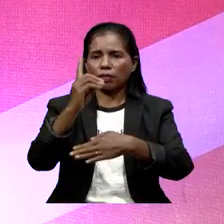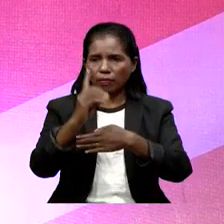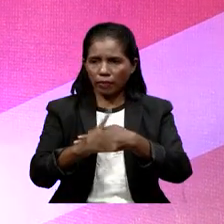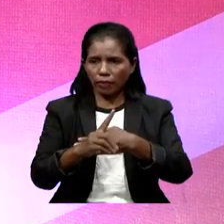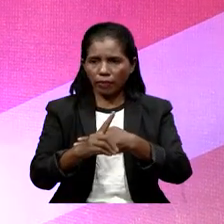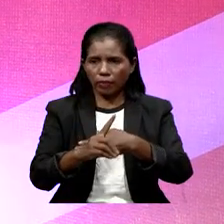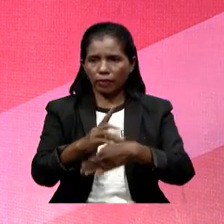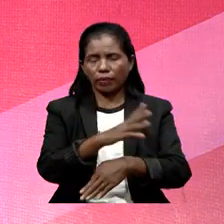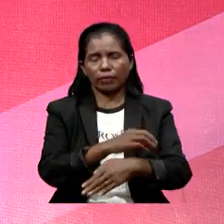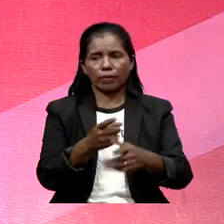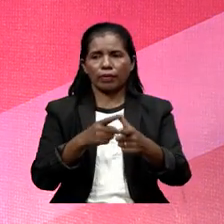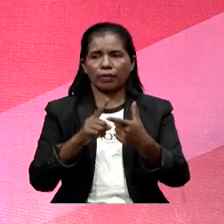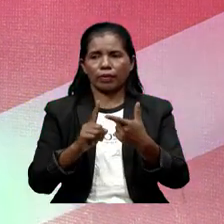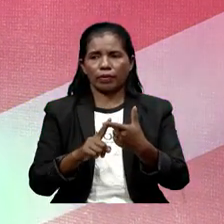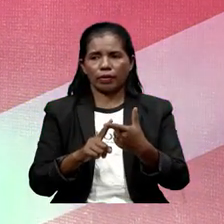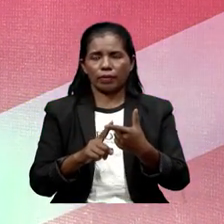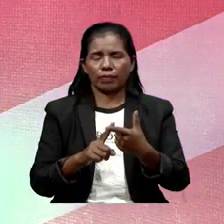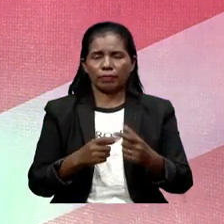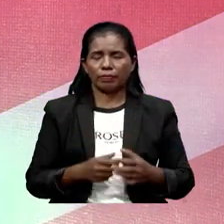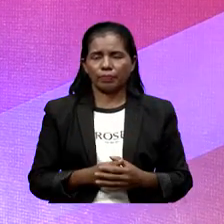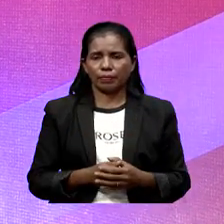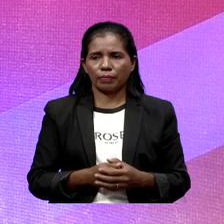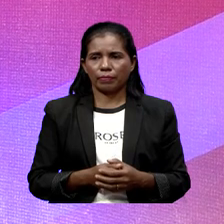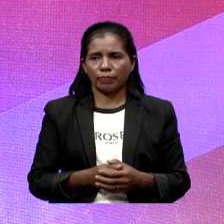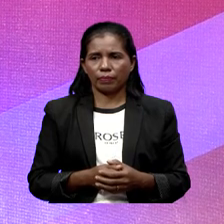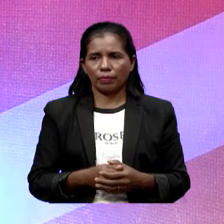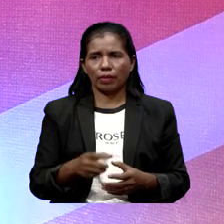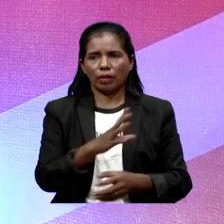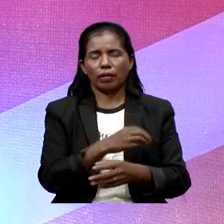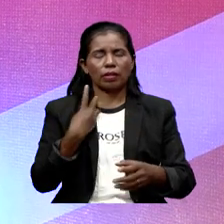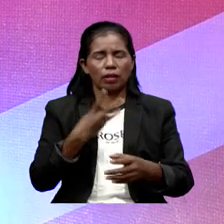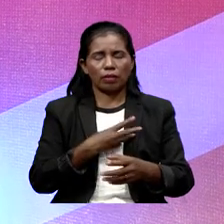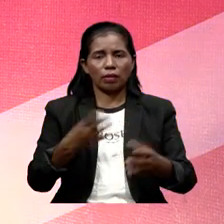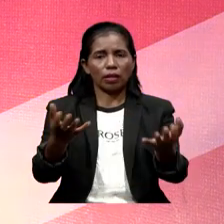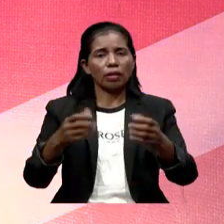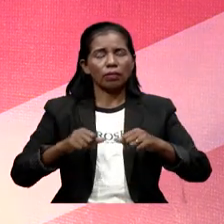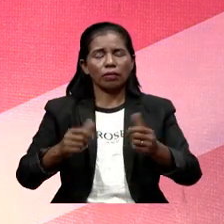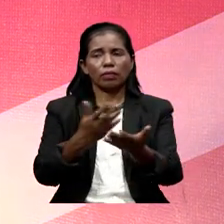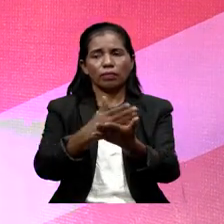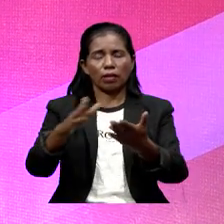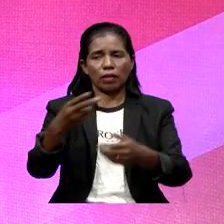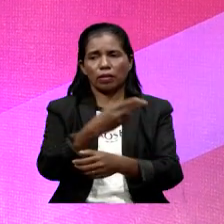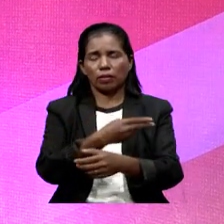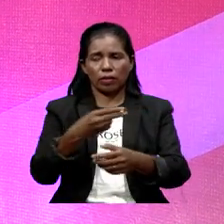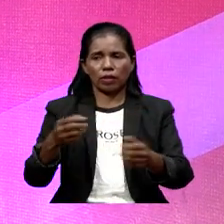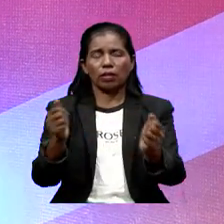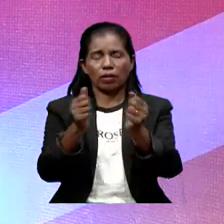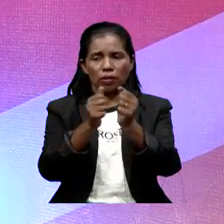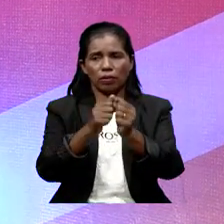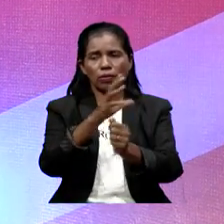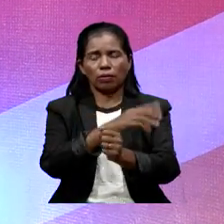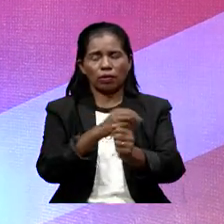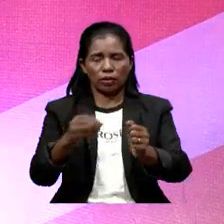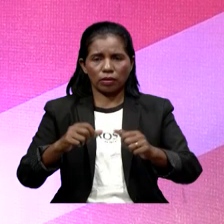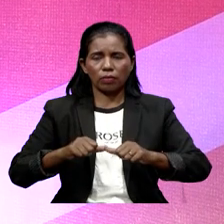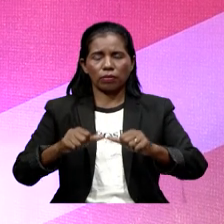the halal industry and feedback. I would be more than happy to share further information over a cup of freshly brewed native Pohor